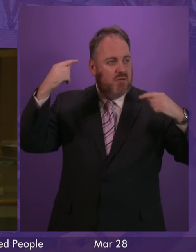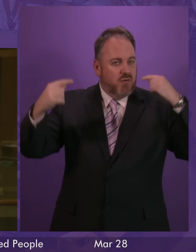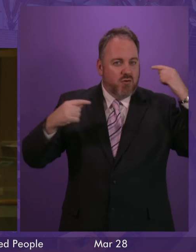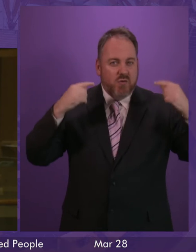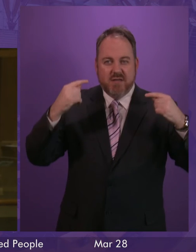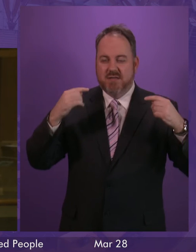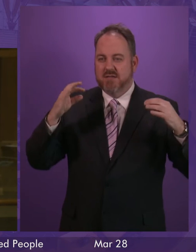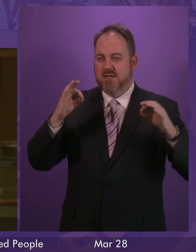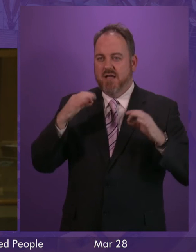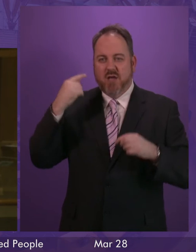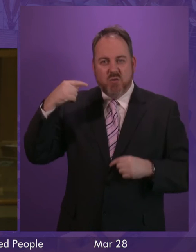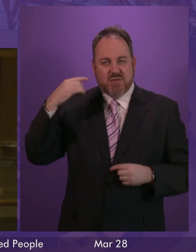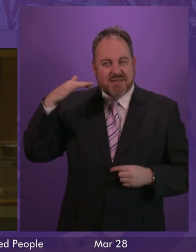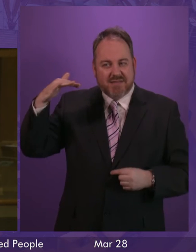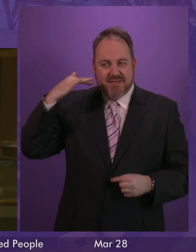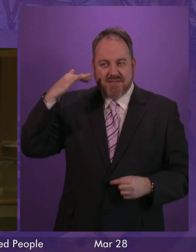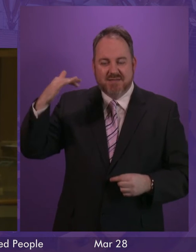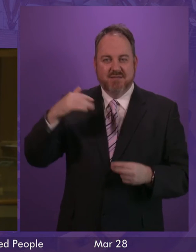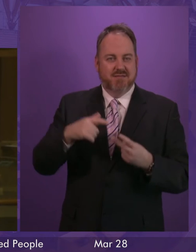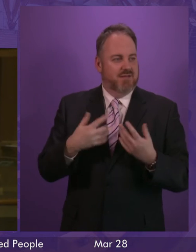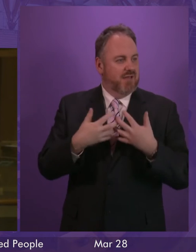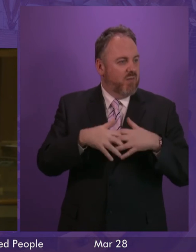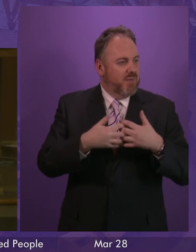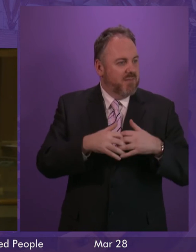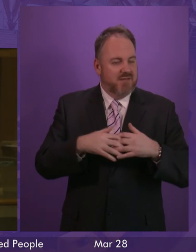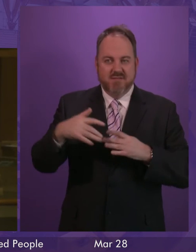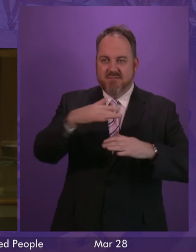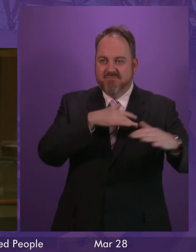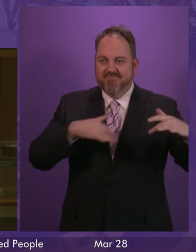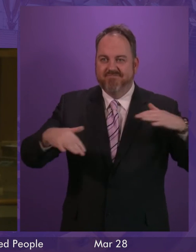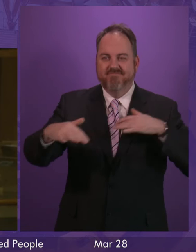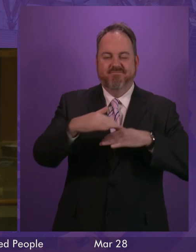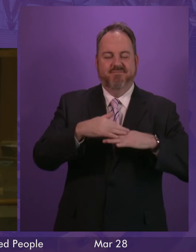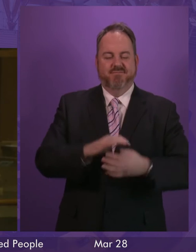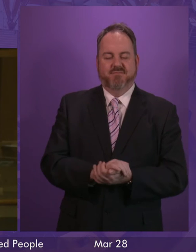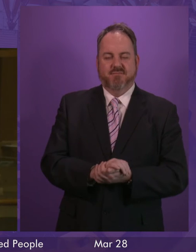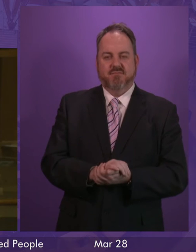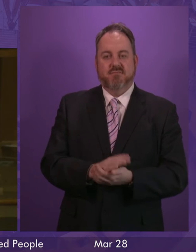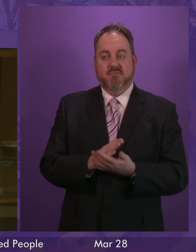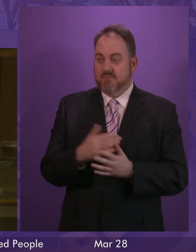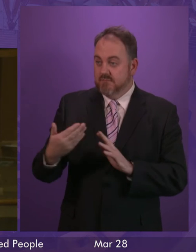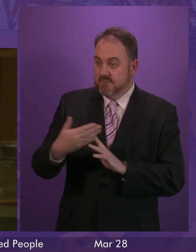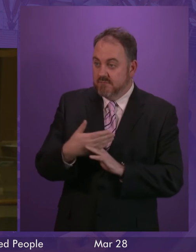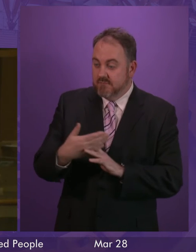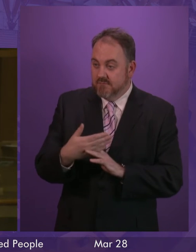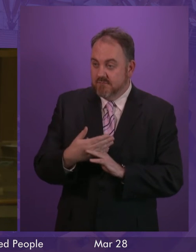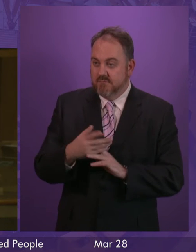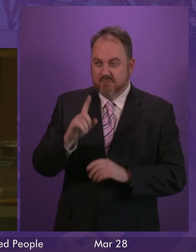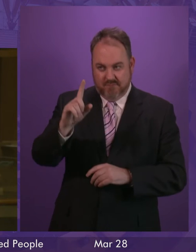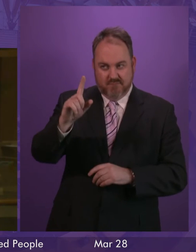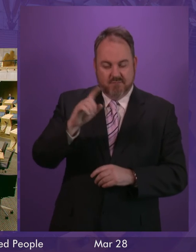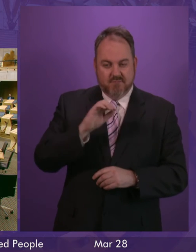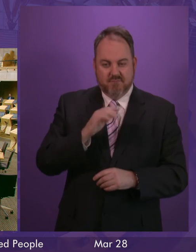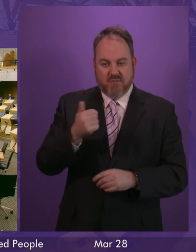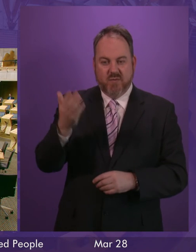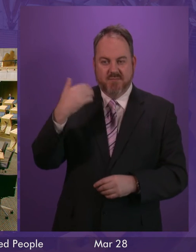about the equipment that is often available within venues. I will take a short intervention if I have time back for